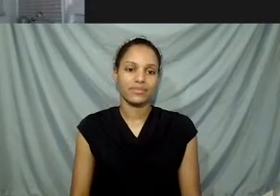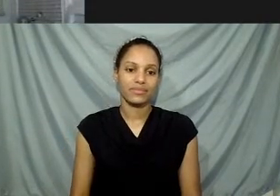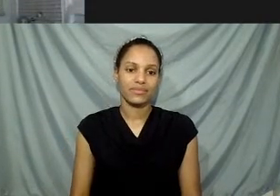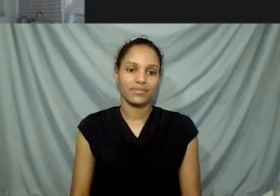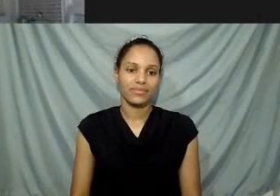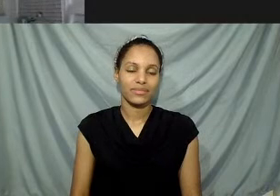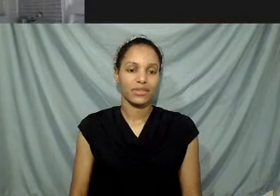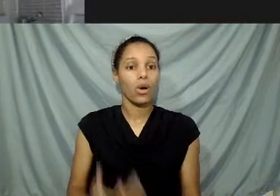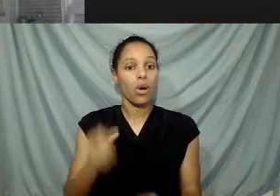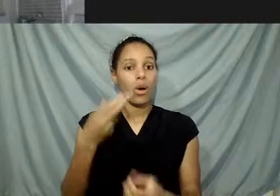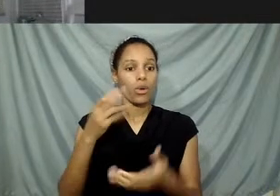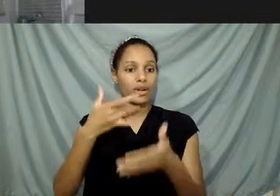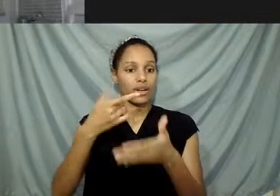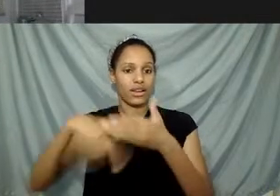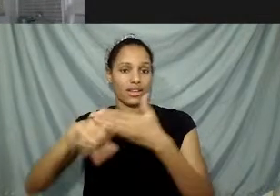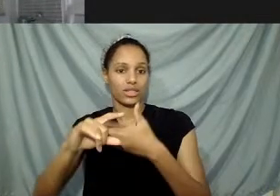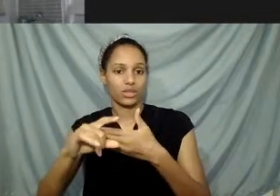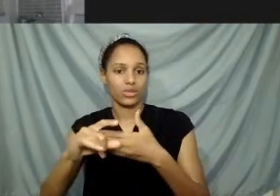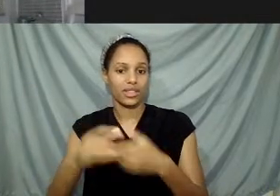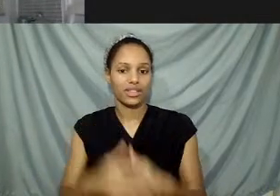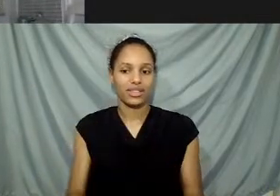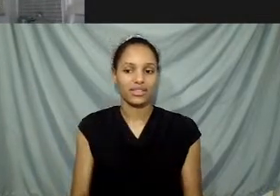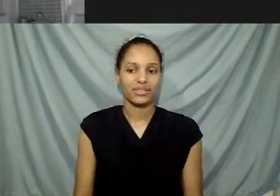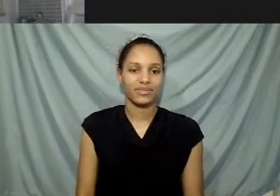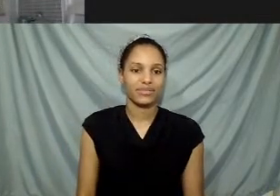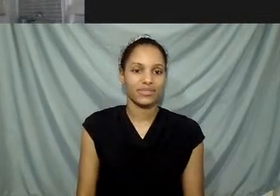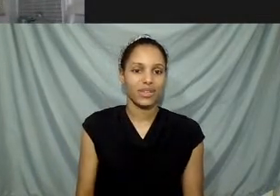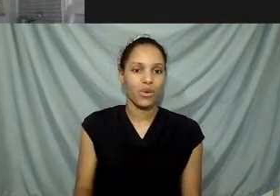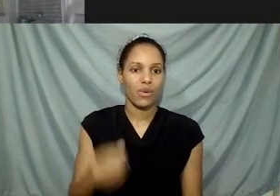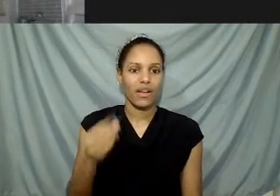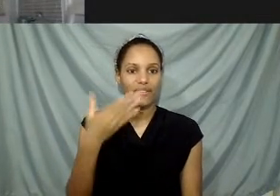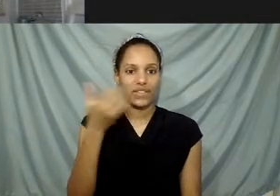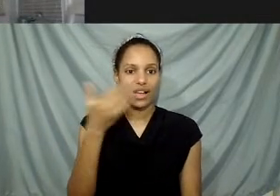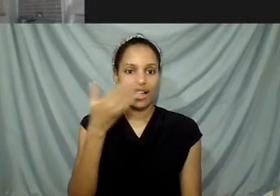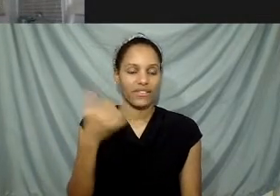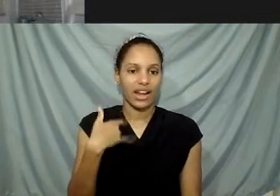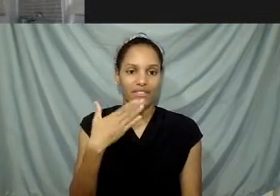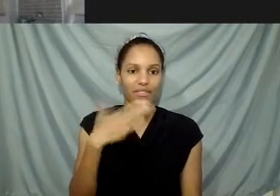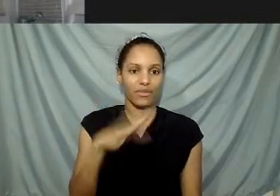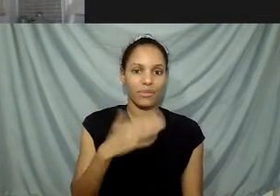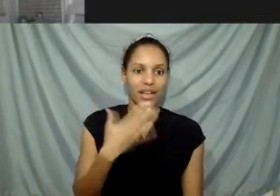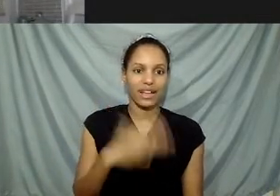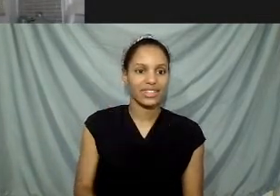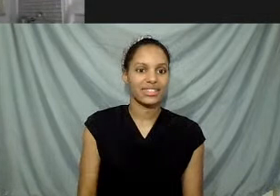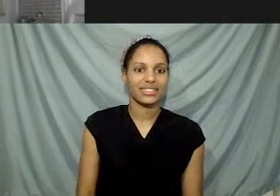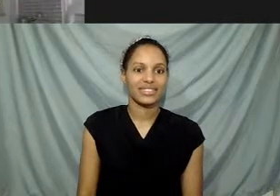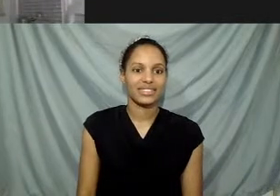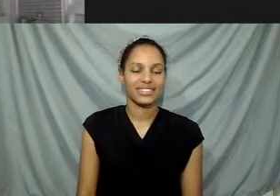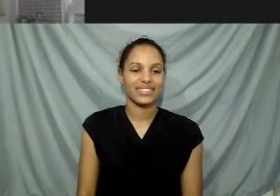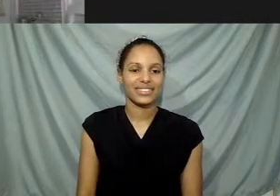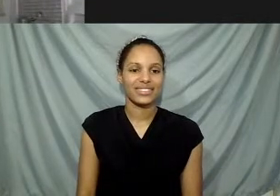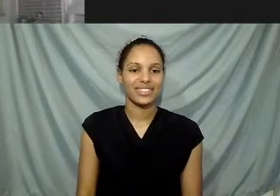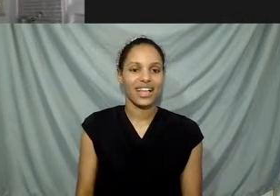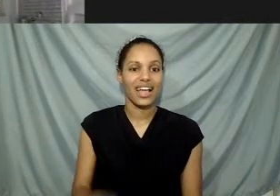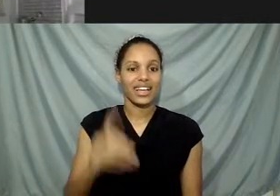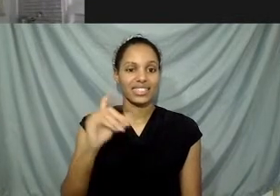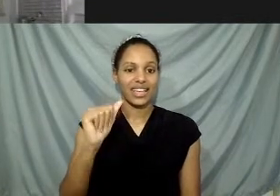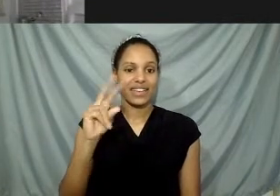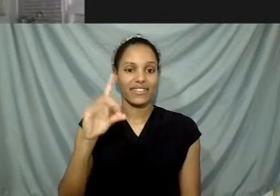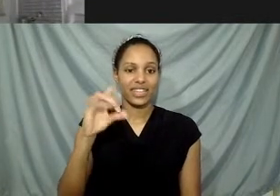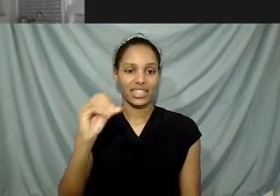Oh, next week hold on. I forgot. I'm so bad. Oh, David Rousseff